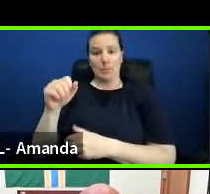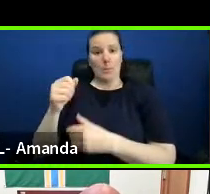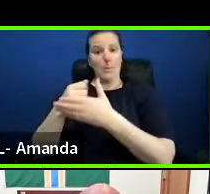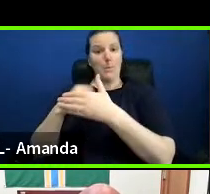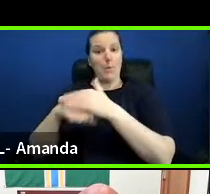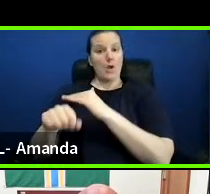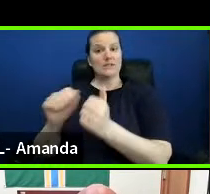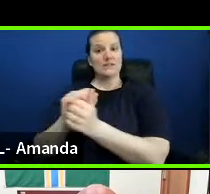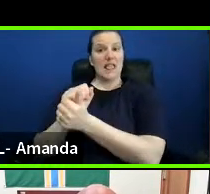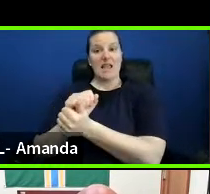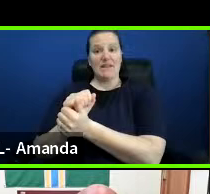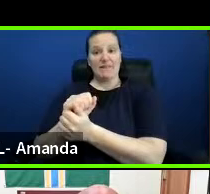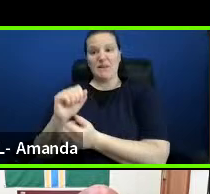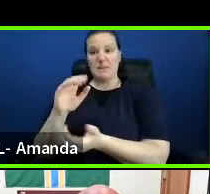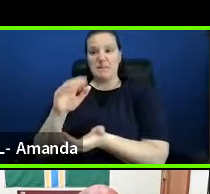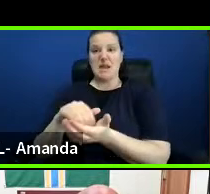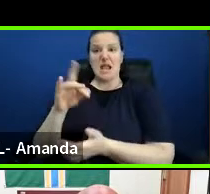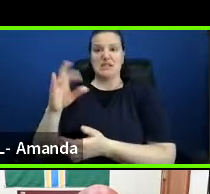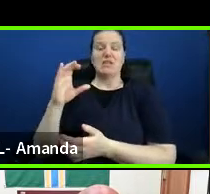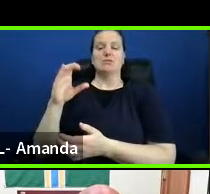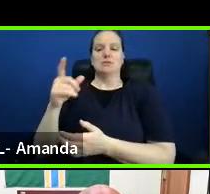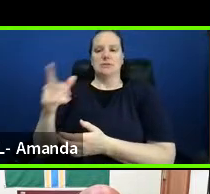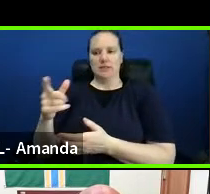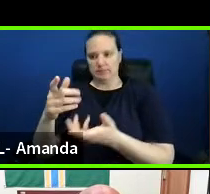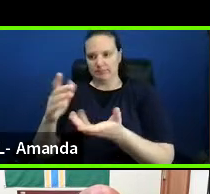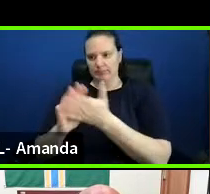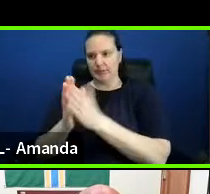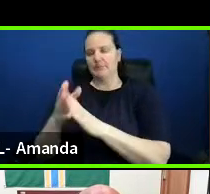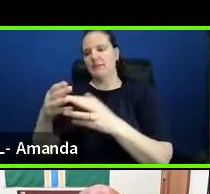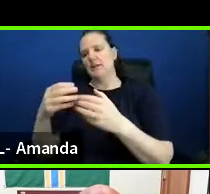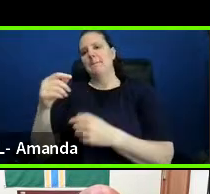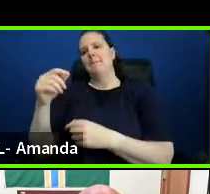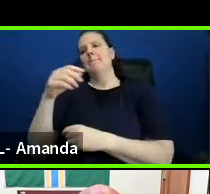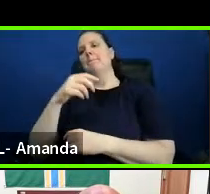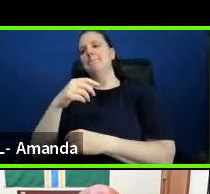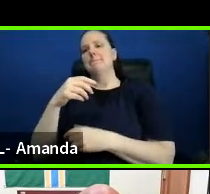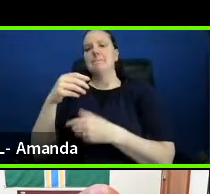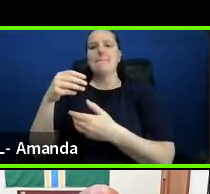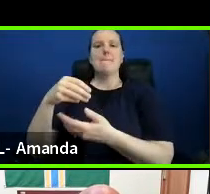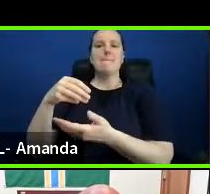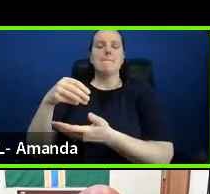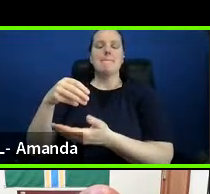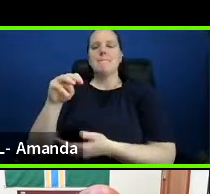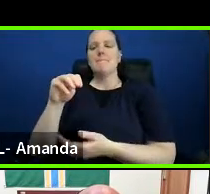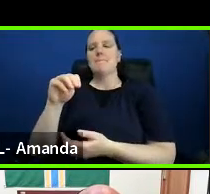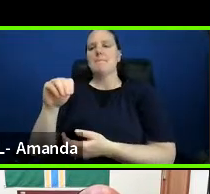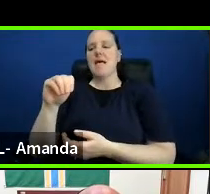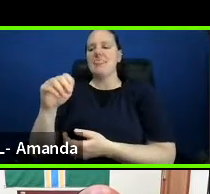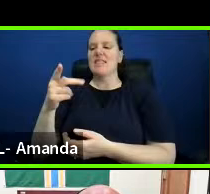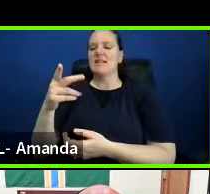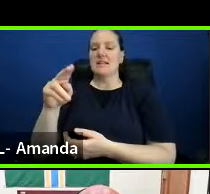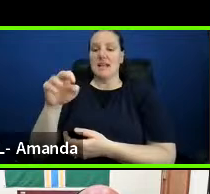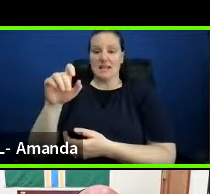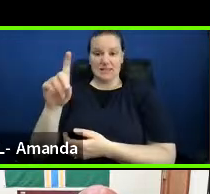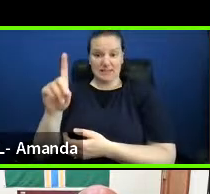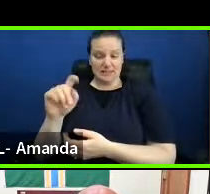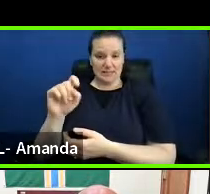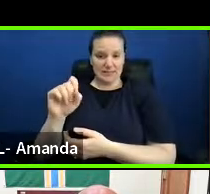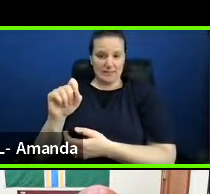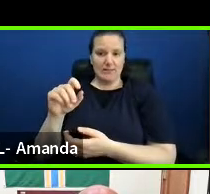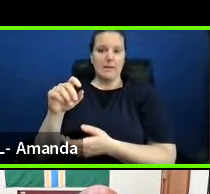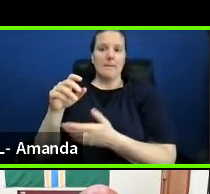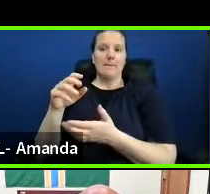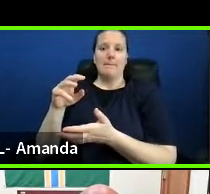mid-1800s, and he finished up as a Methodist minister in North Carolina. And my middle